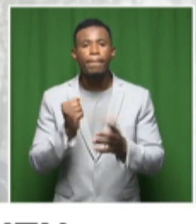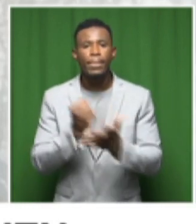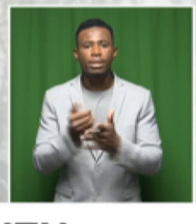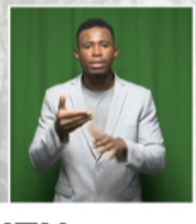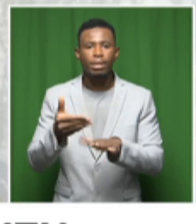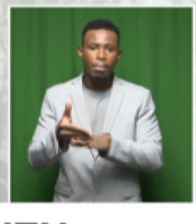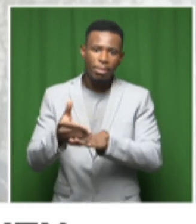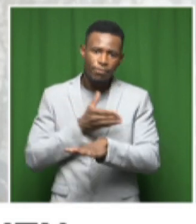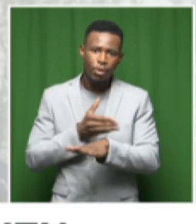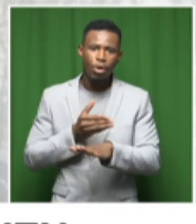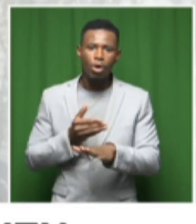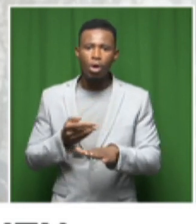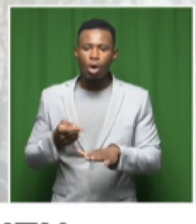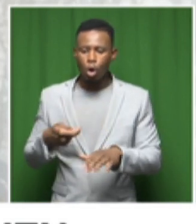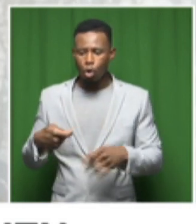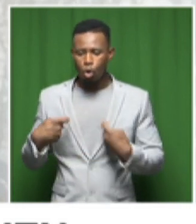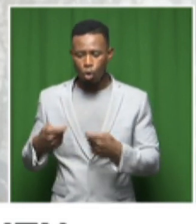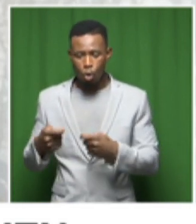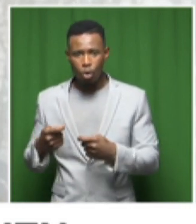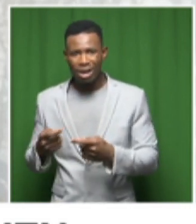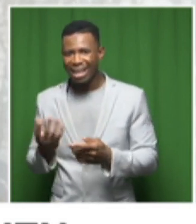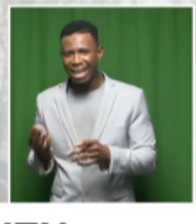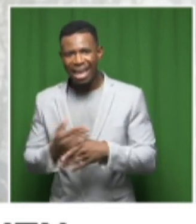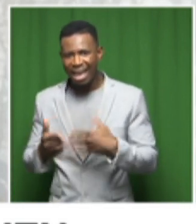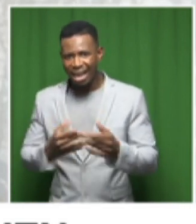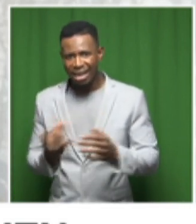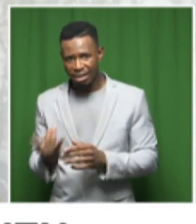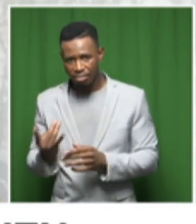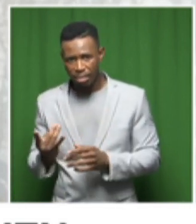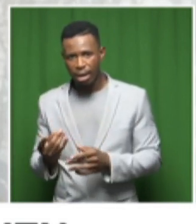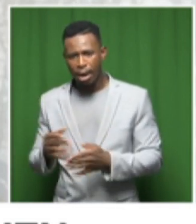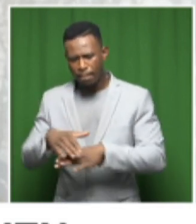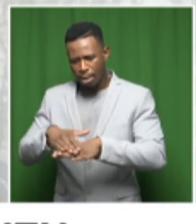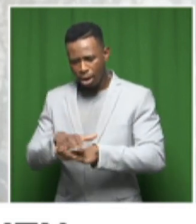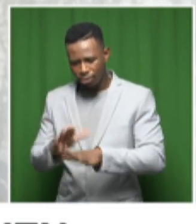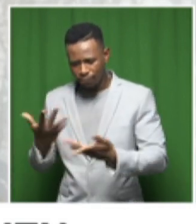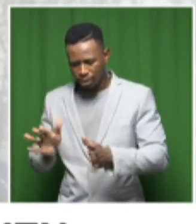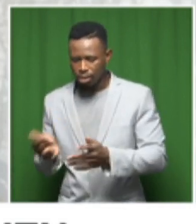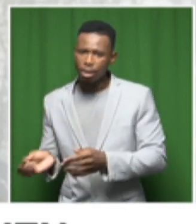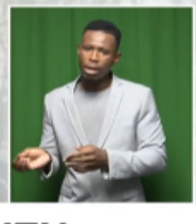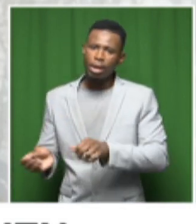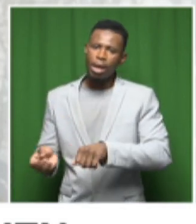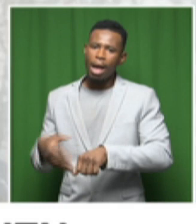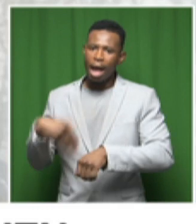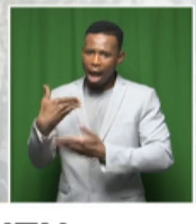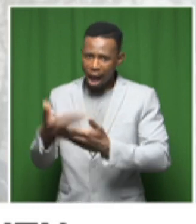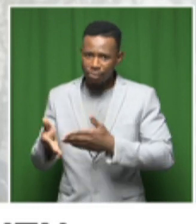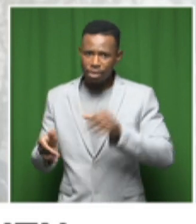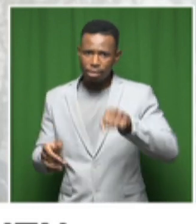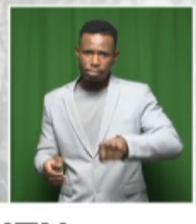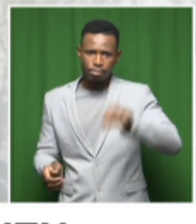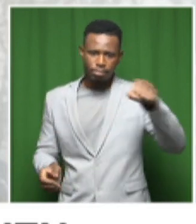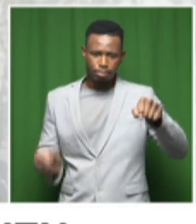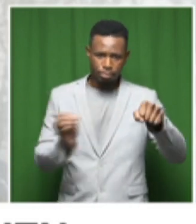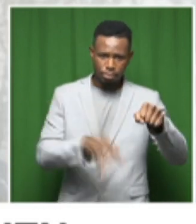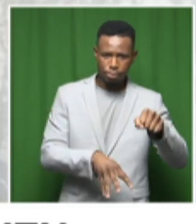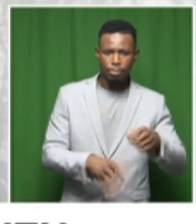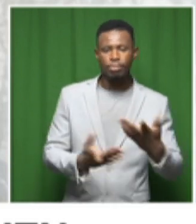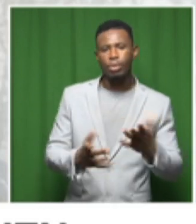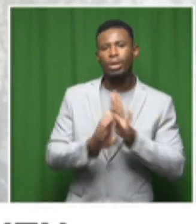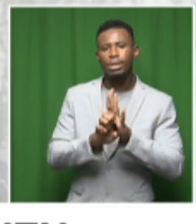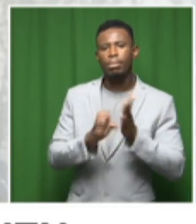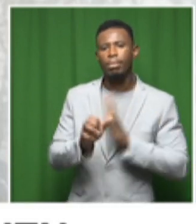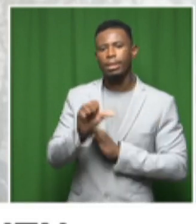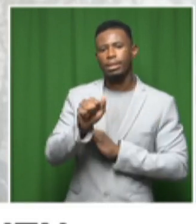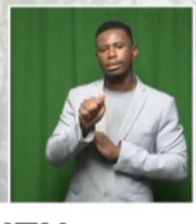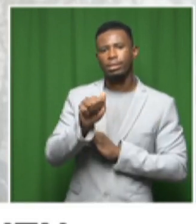I love for the fact that if I want to cook my salmon, it takes less time. Like you don't have to wait for your salmon for 2 to 3 hours